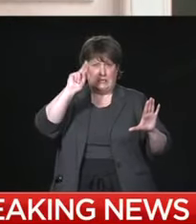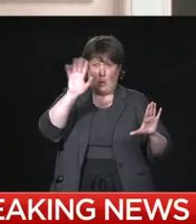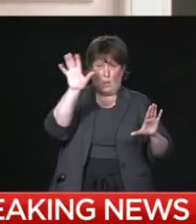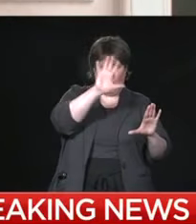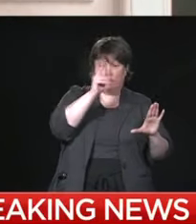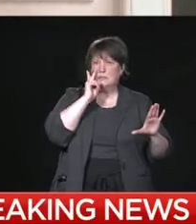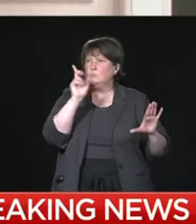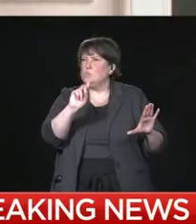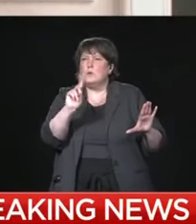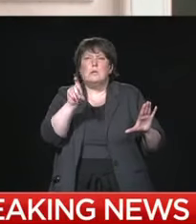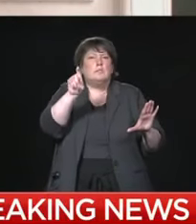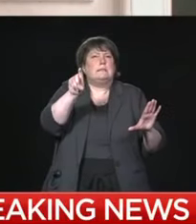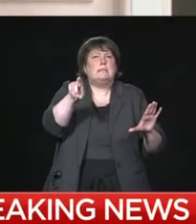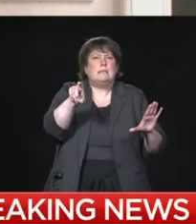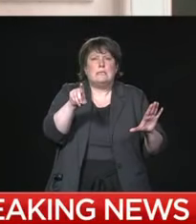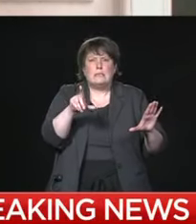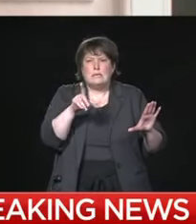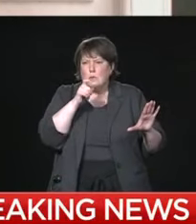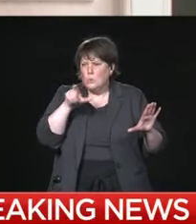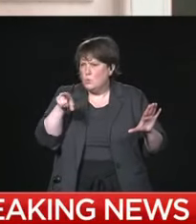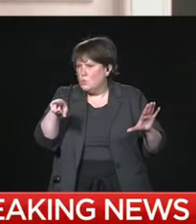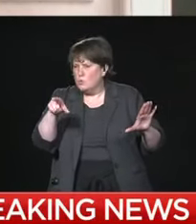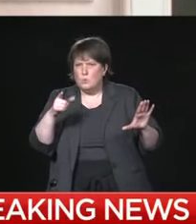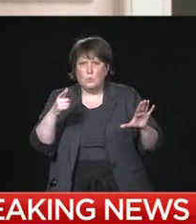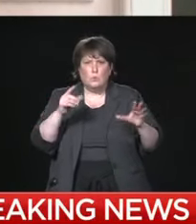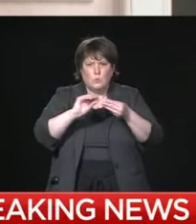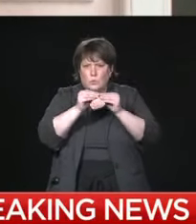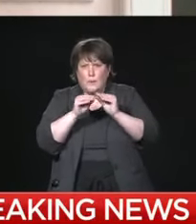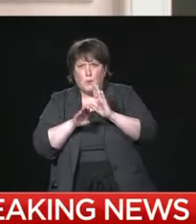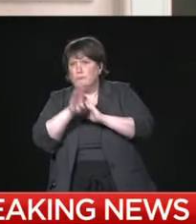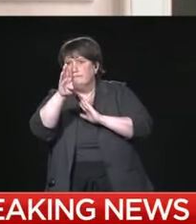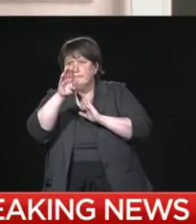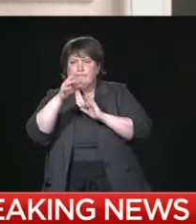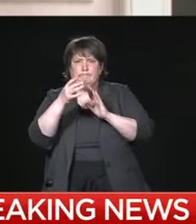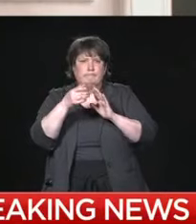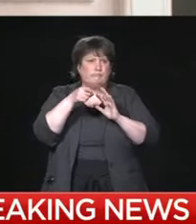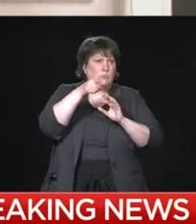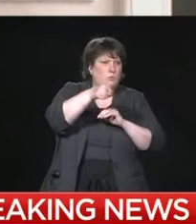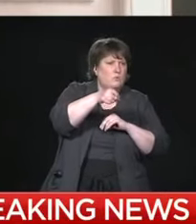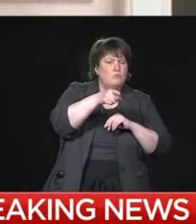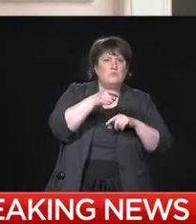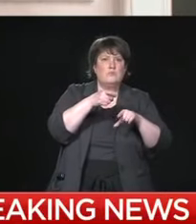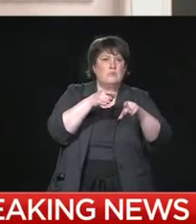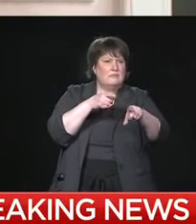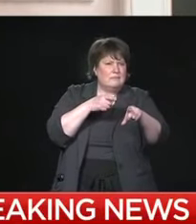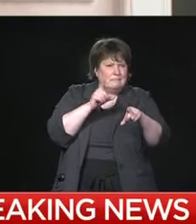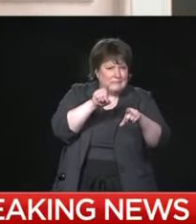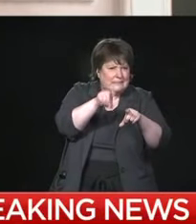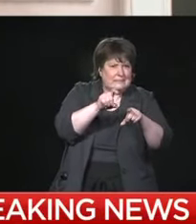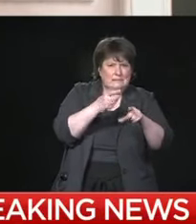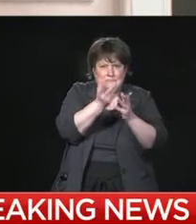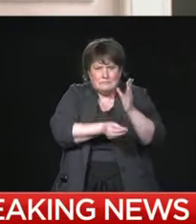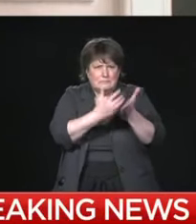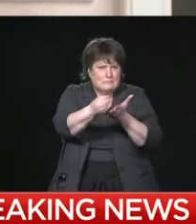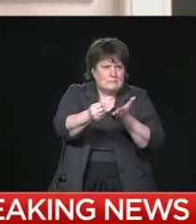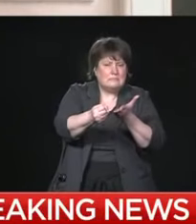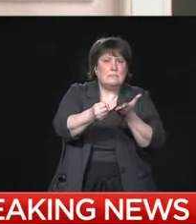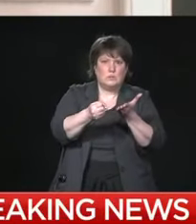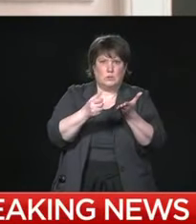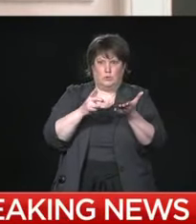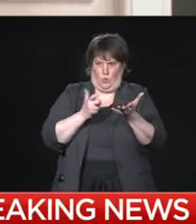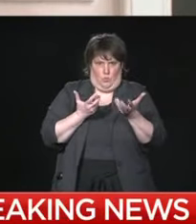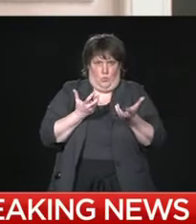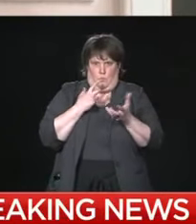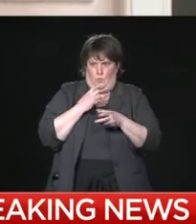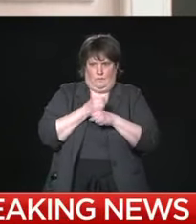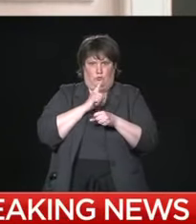sure that we meet their needs and coordinate and ensure that everybody has the equipment necessary where they